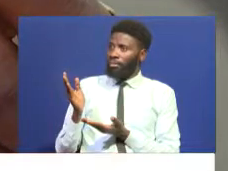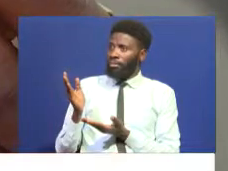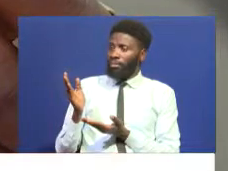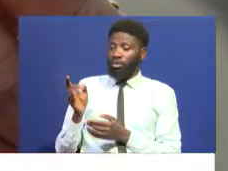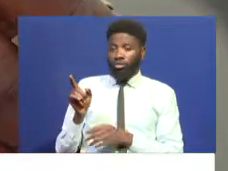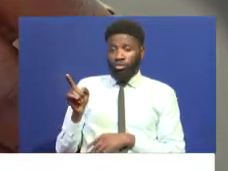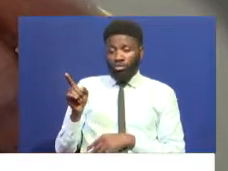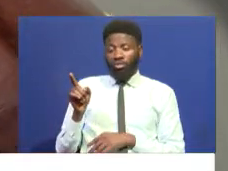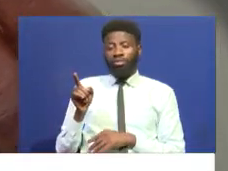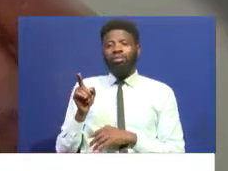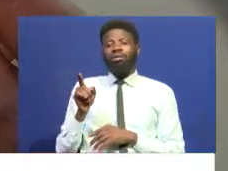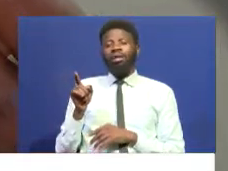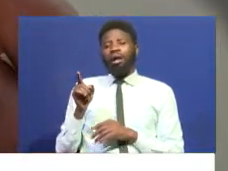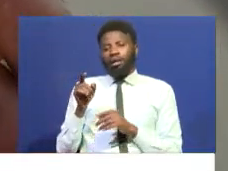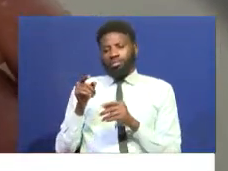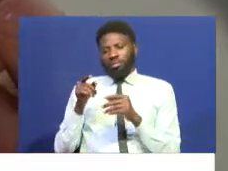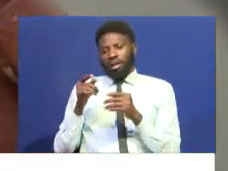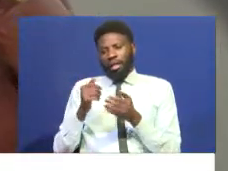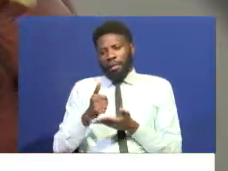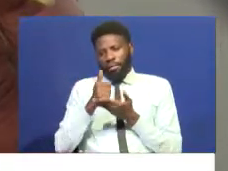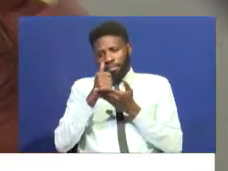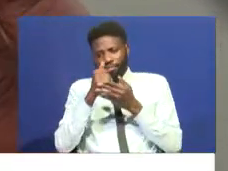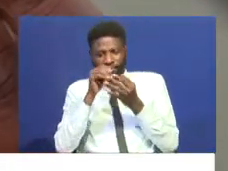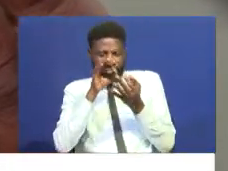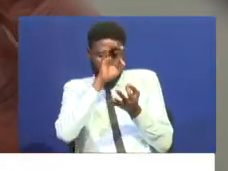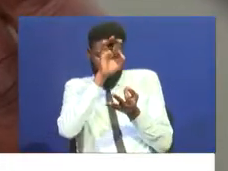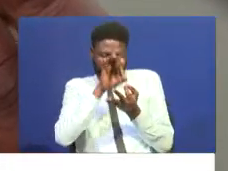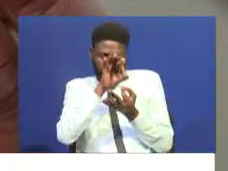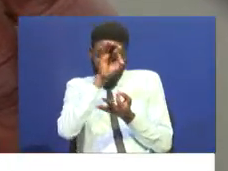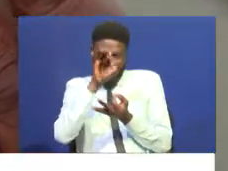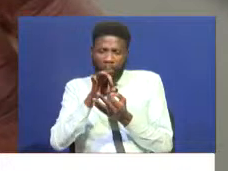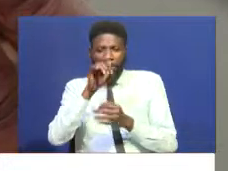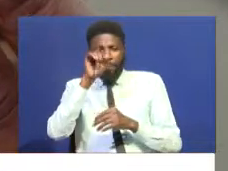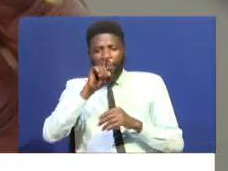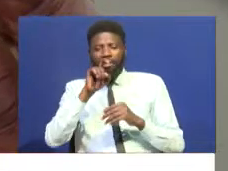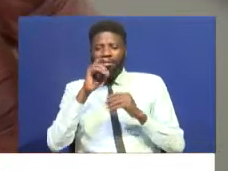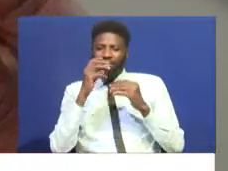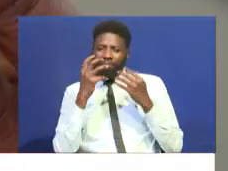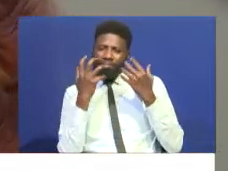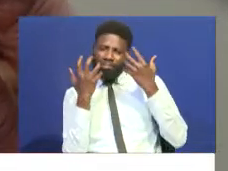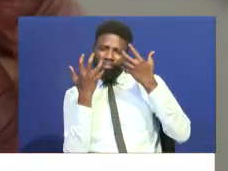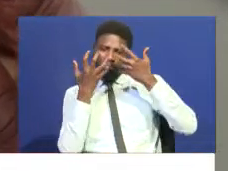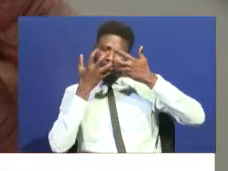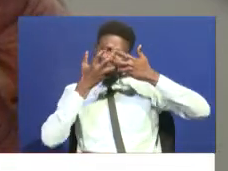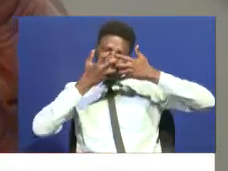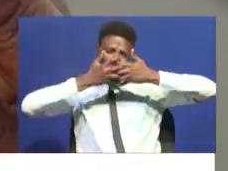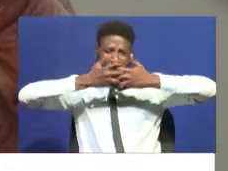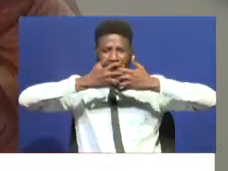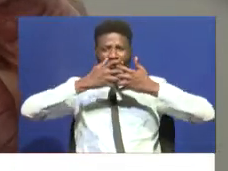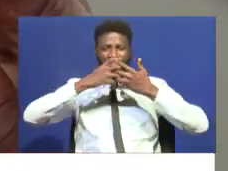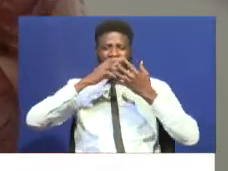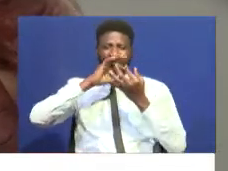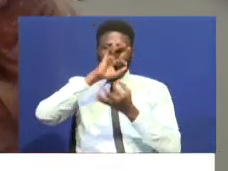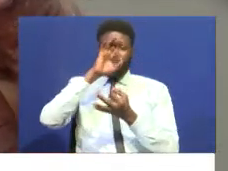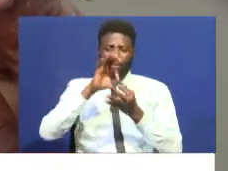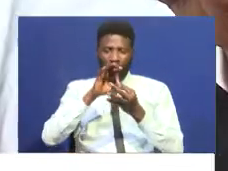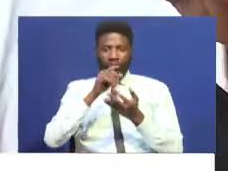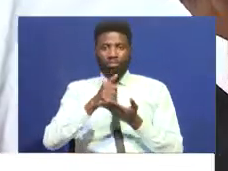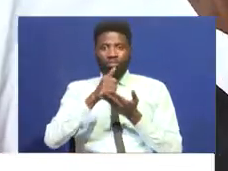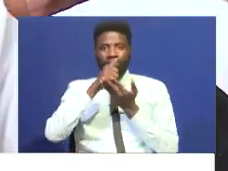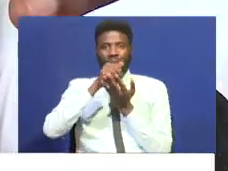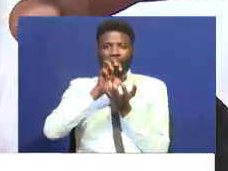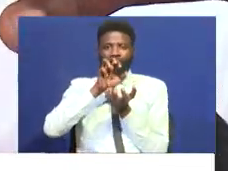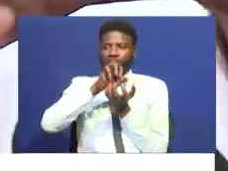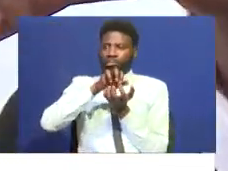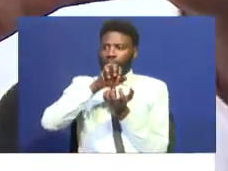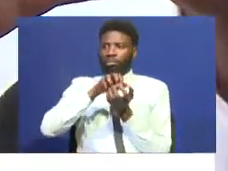so that when they are being positioned, they're positioned precisely because they must fit and allow the teeth to function well.